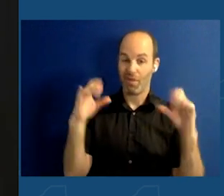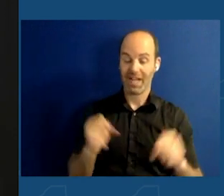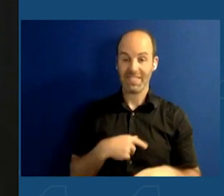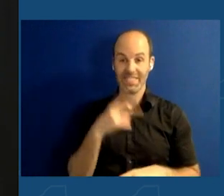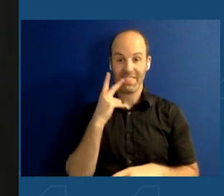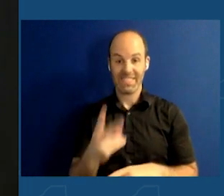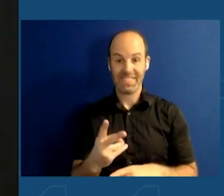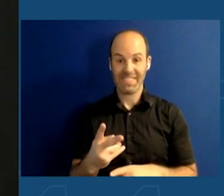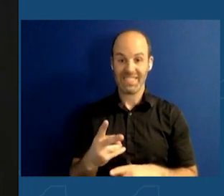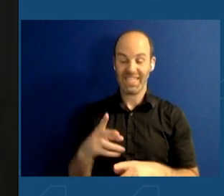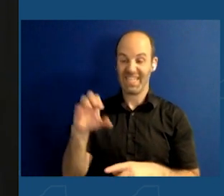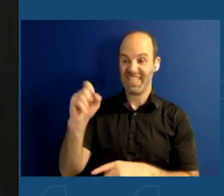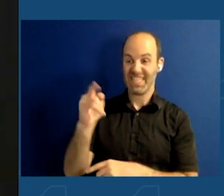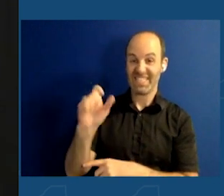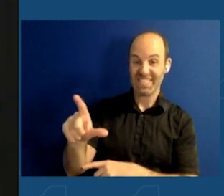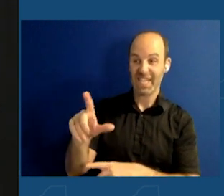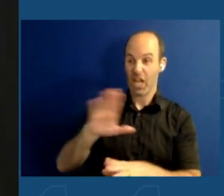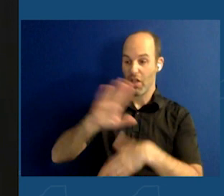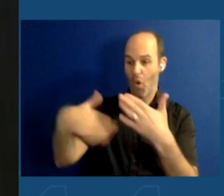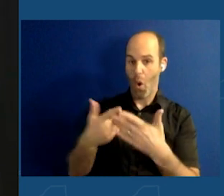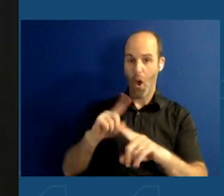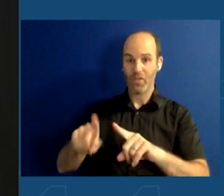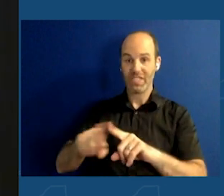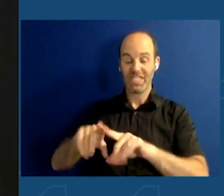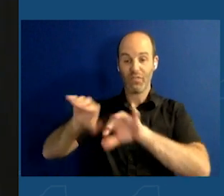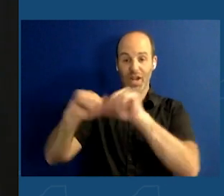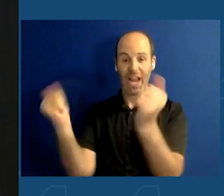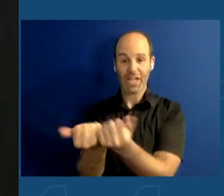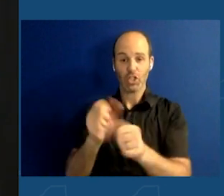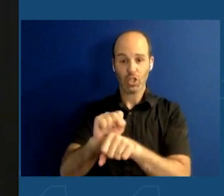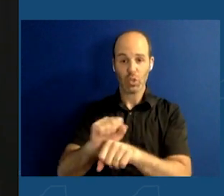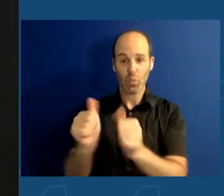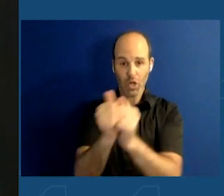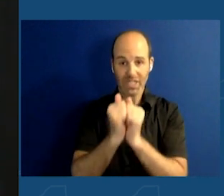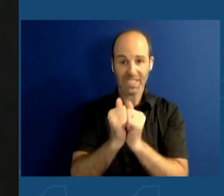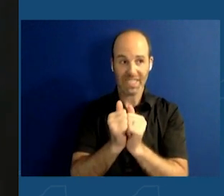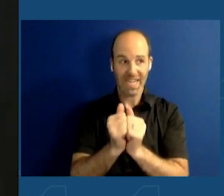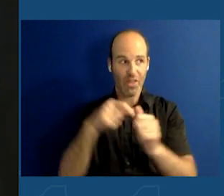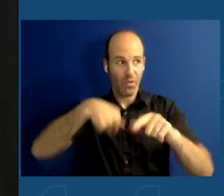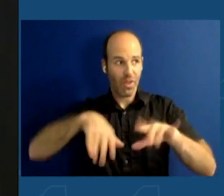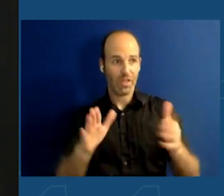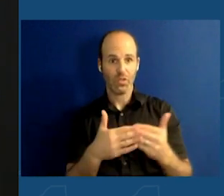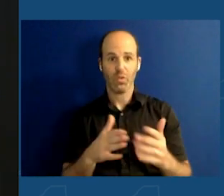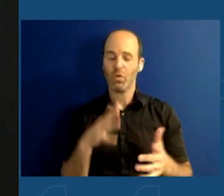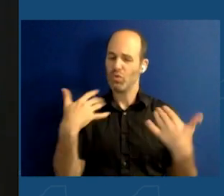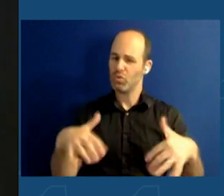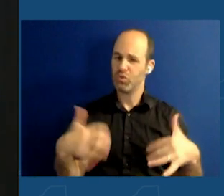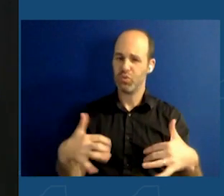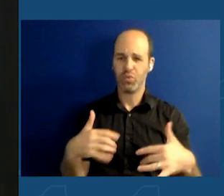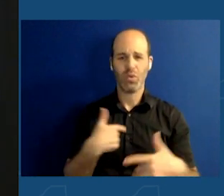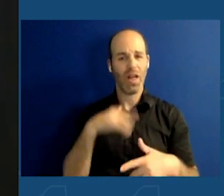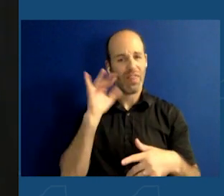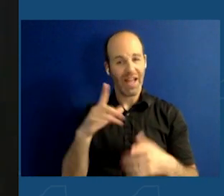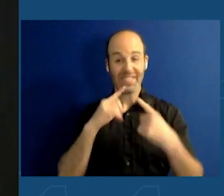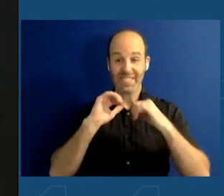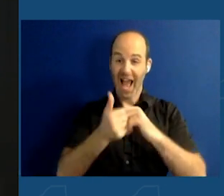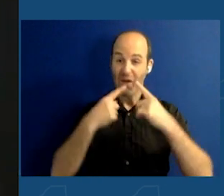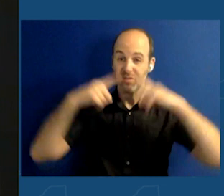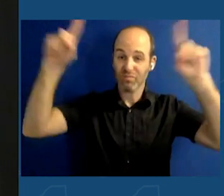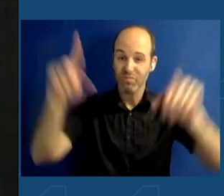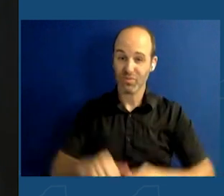we were of all the different agencies that are working together. That is truly what makes all of this work.